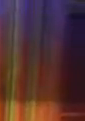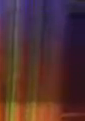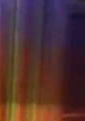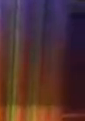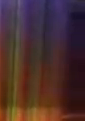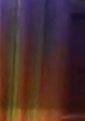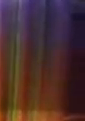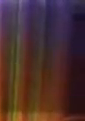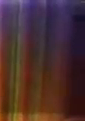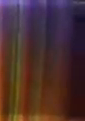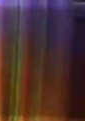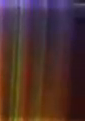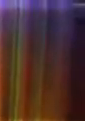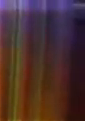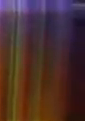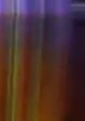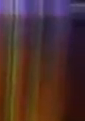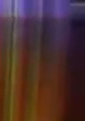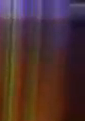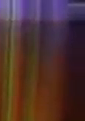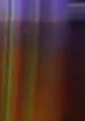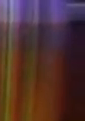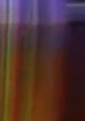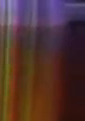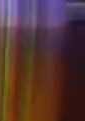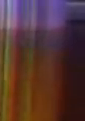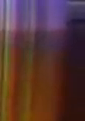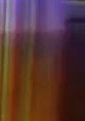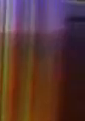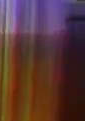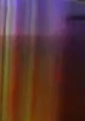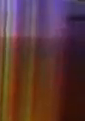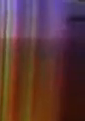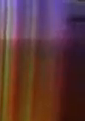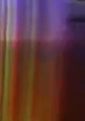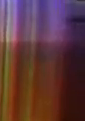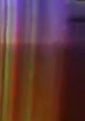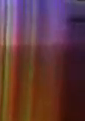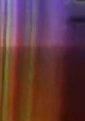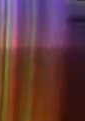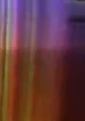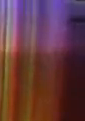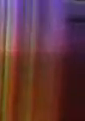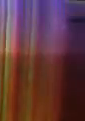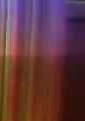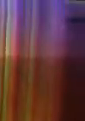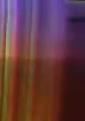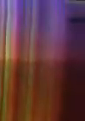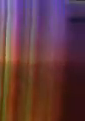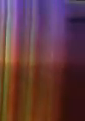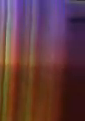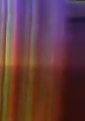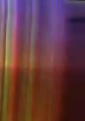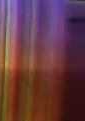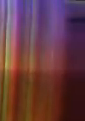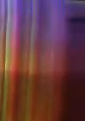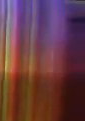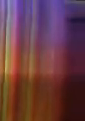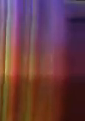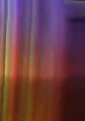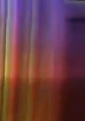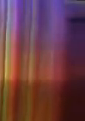greatly relieved that Robert Koch of Newfoundland, who was seized on November 8 in the Niger Delta region of Nigeria, along with 6